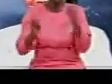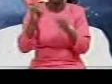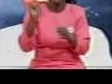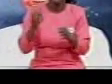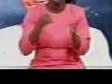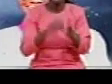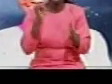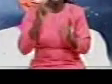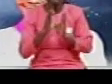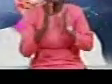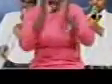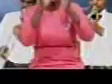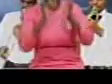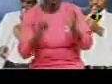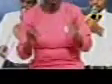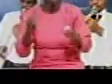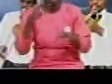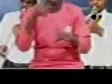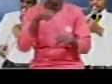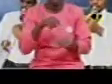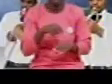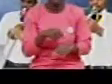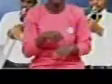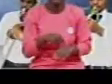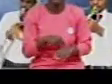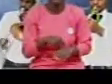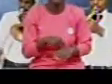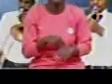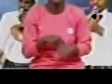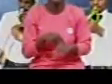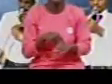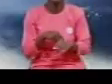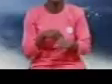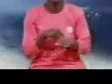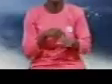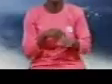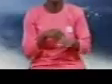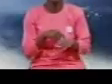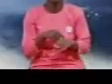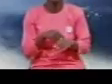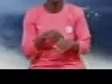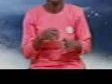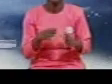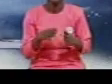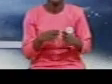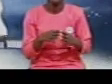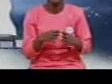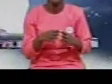Shouting time.